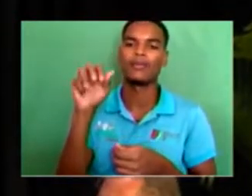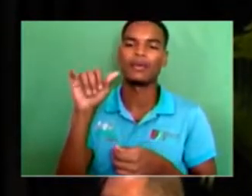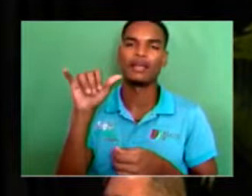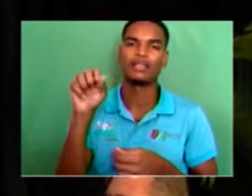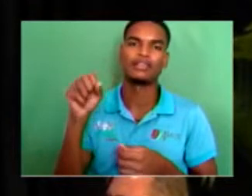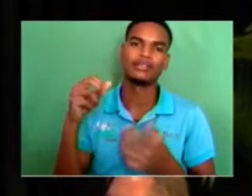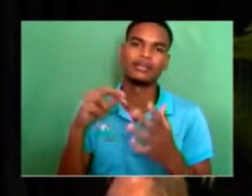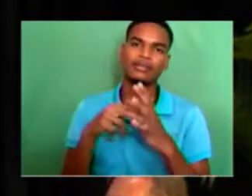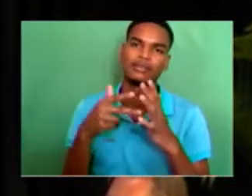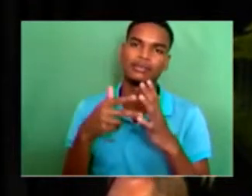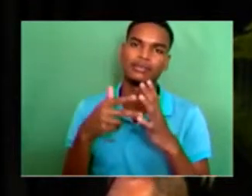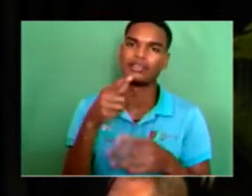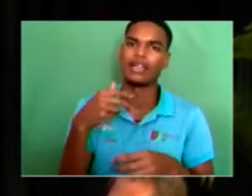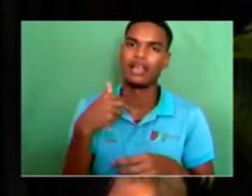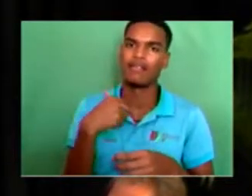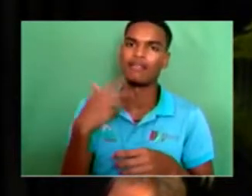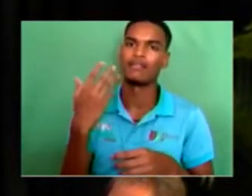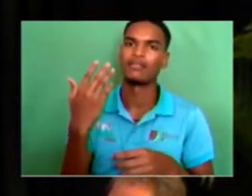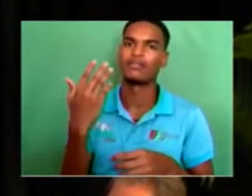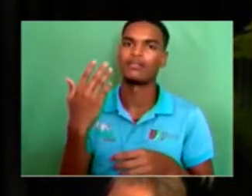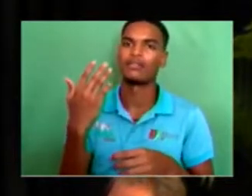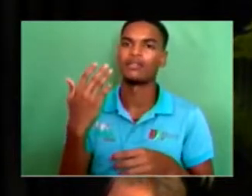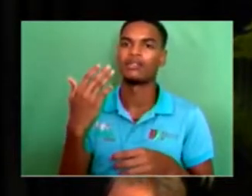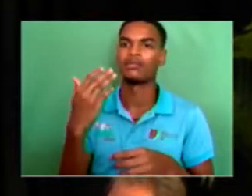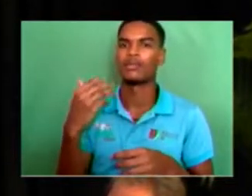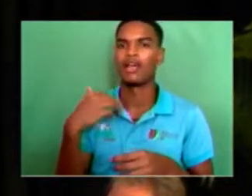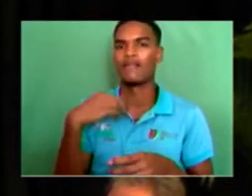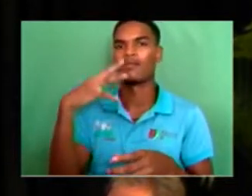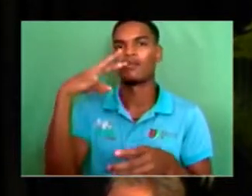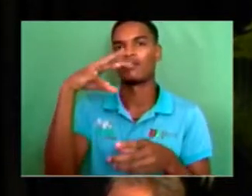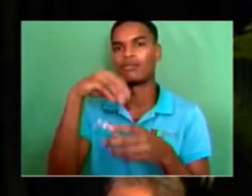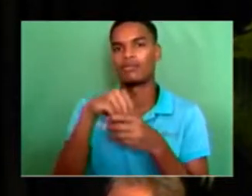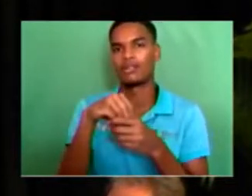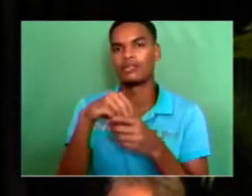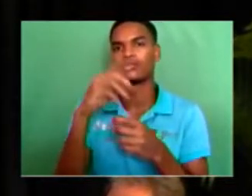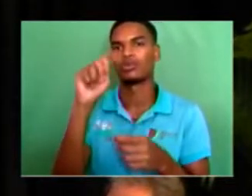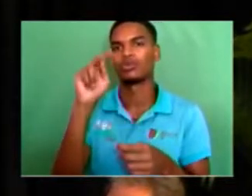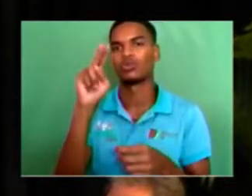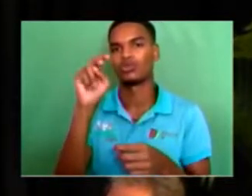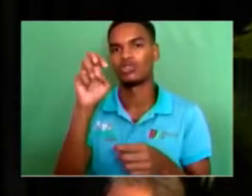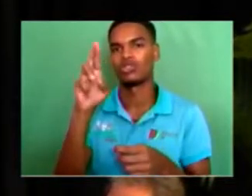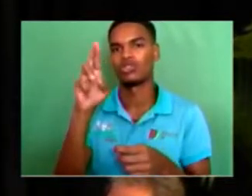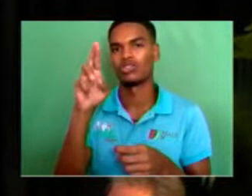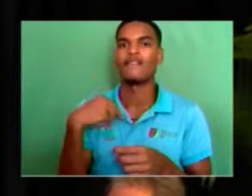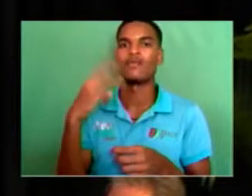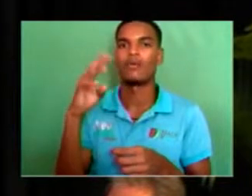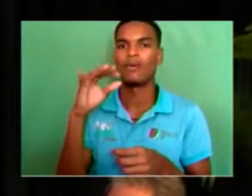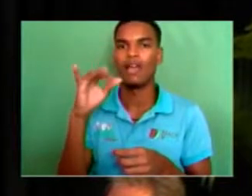of the set-top box, so they have multiple tuners in them. They're addressable. They have Wi-Fi